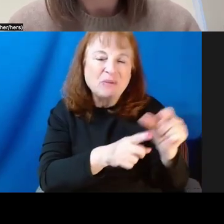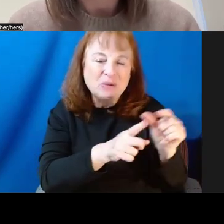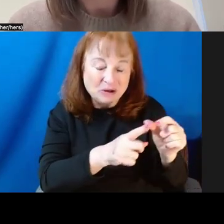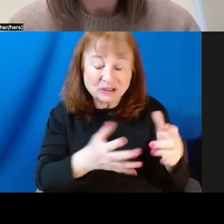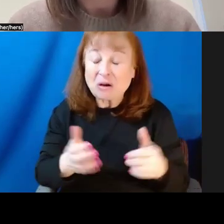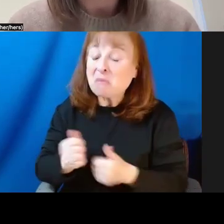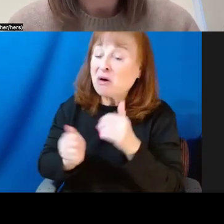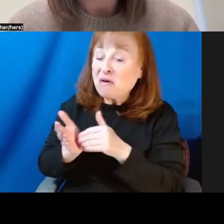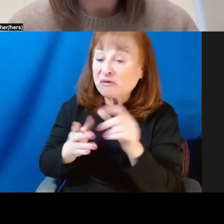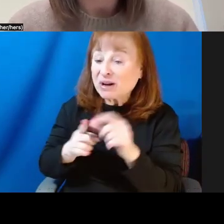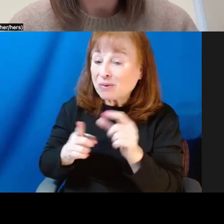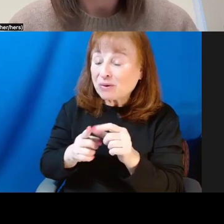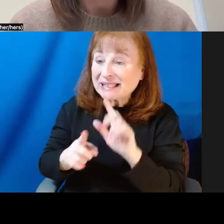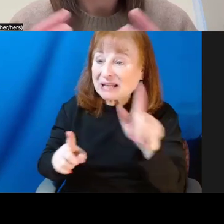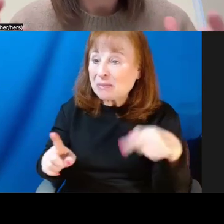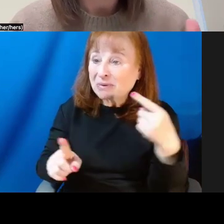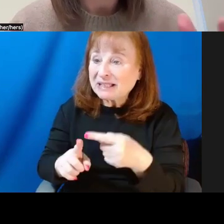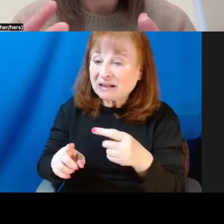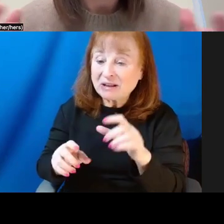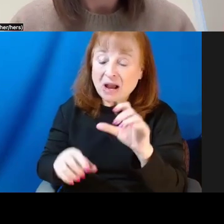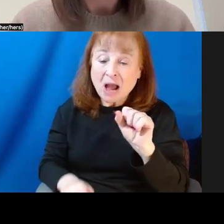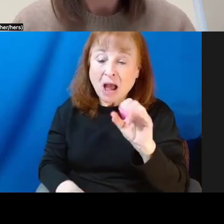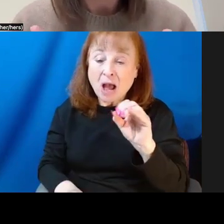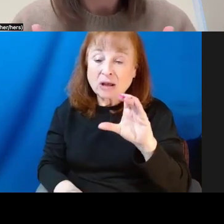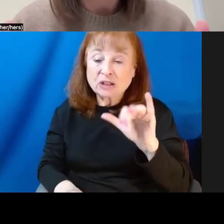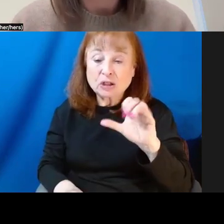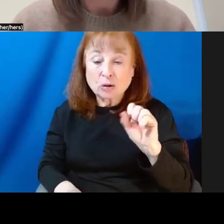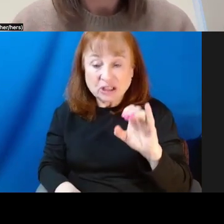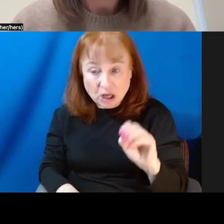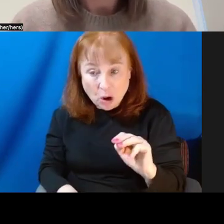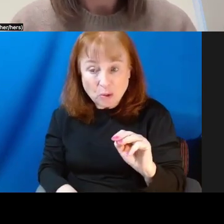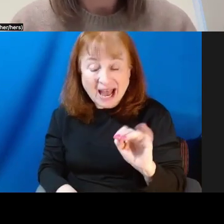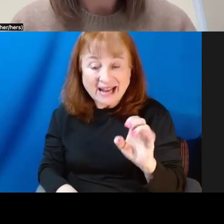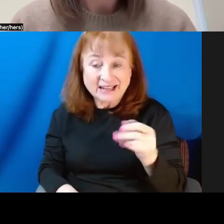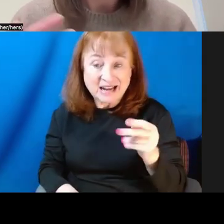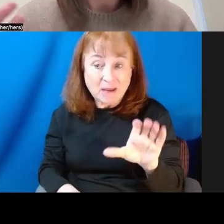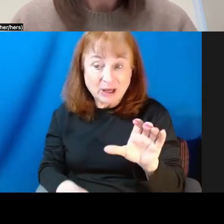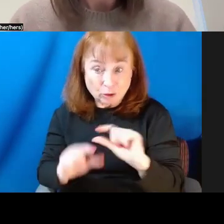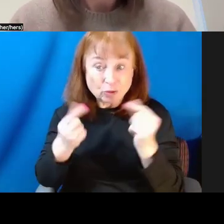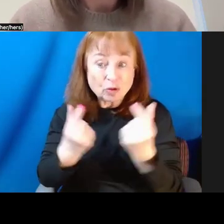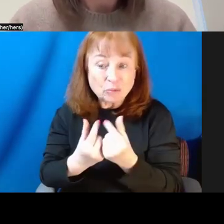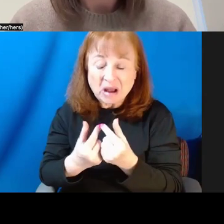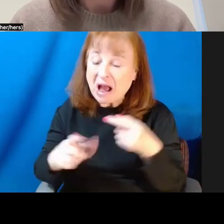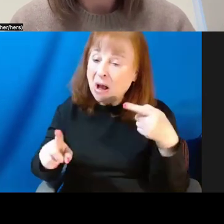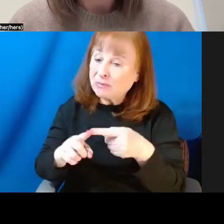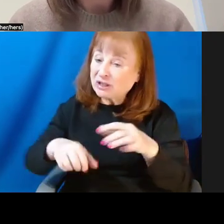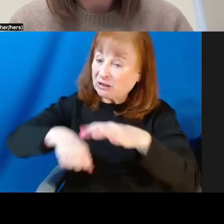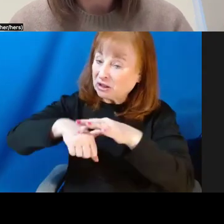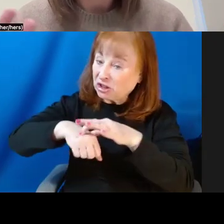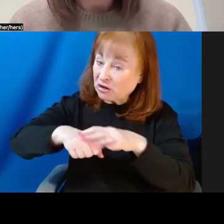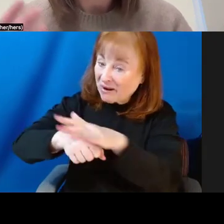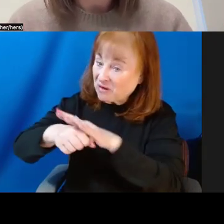frequent words in a particular socioeconomic status or group, in a particular geographic